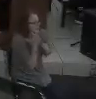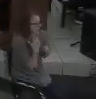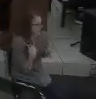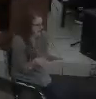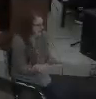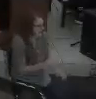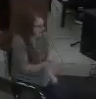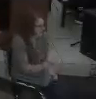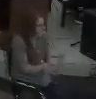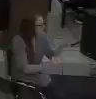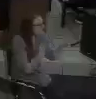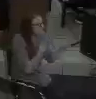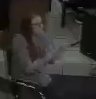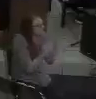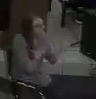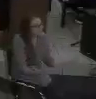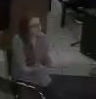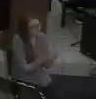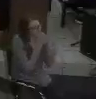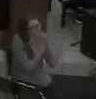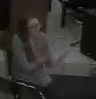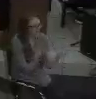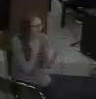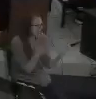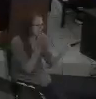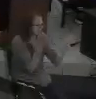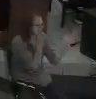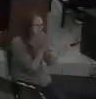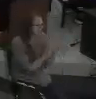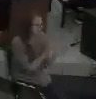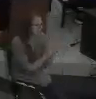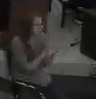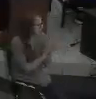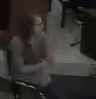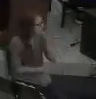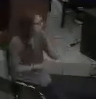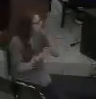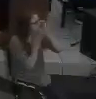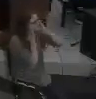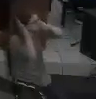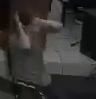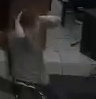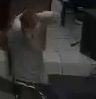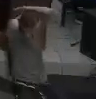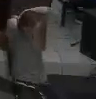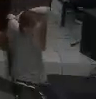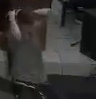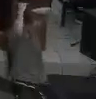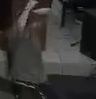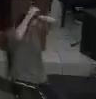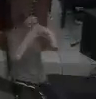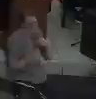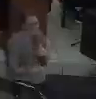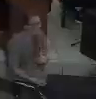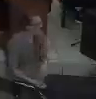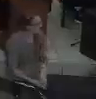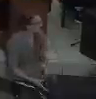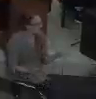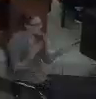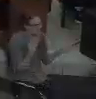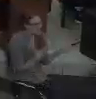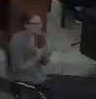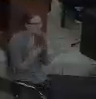you so much. Let's give a word of thanks to Dre. Thank you so much. Thank you. Thank you so much. And Dre does just